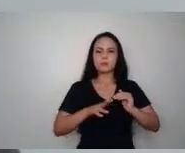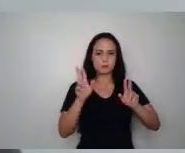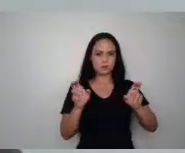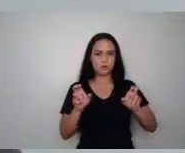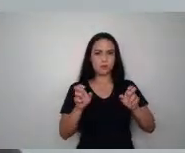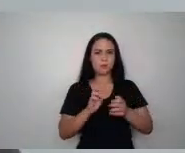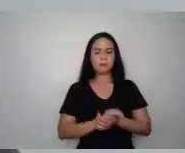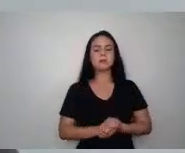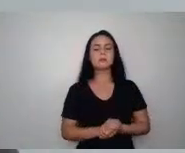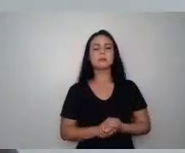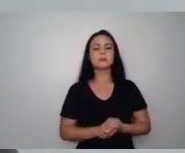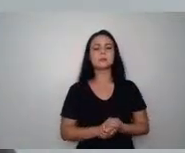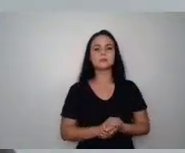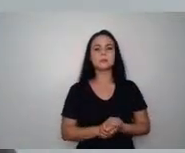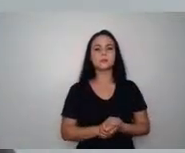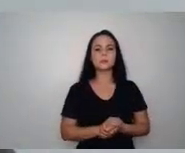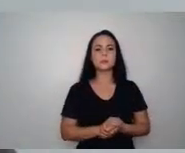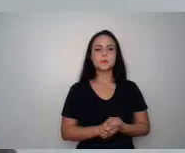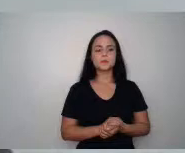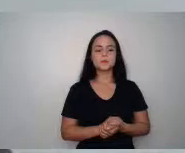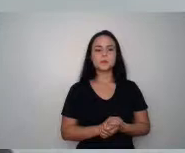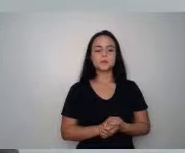to talk about this topic